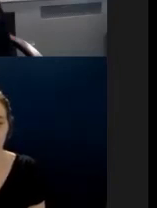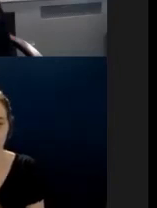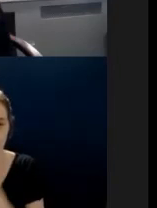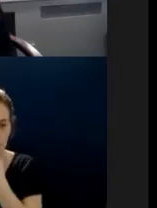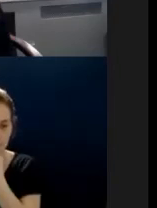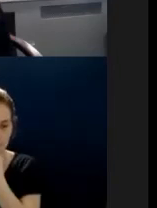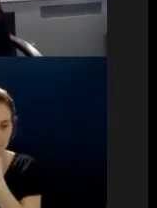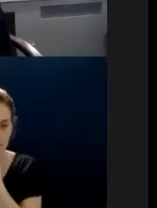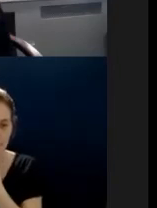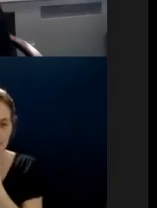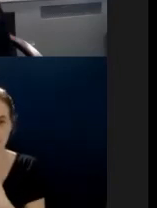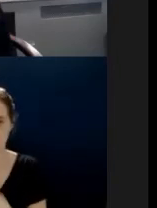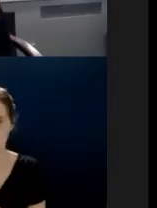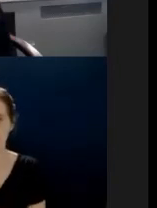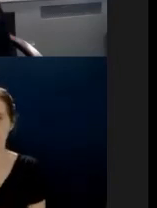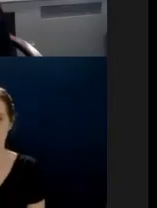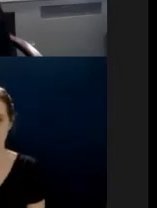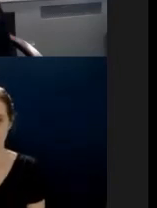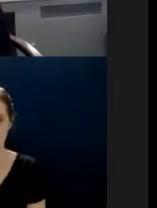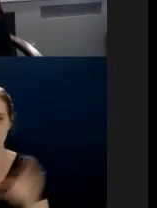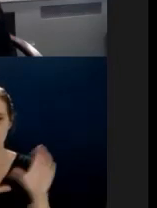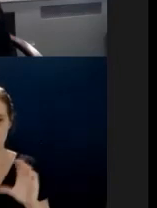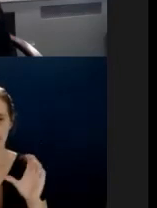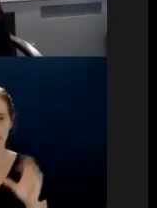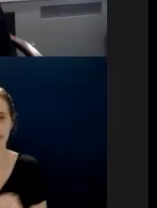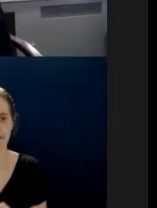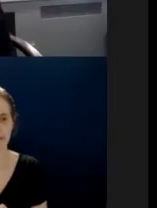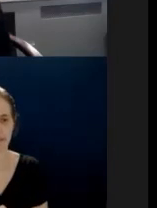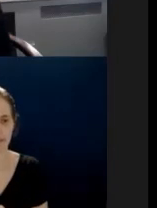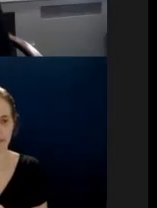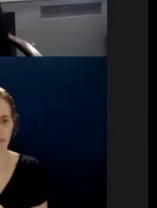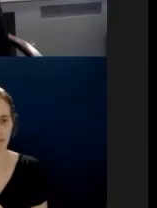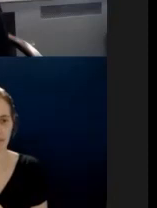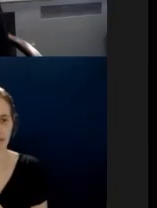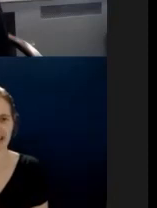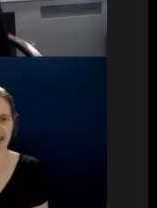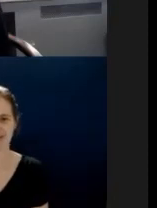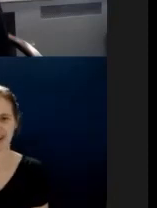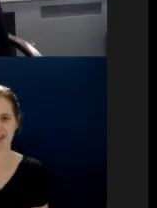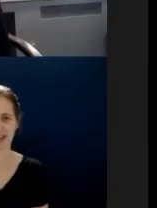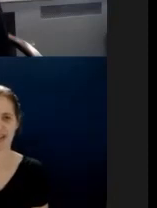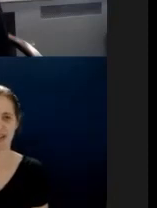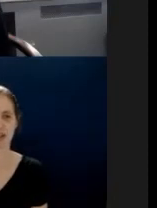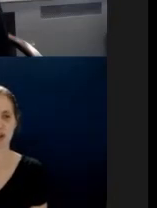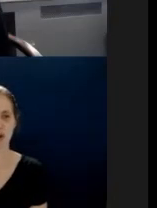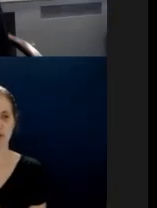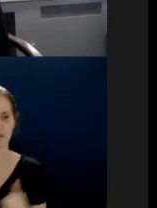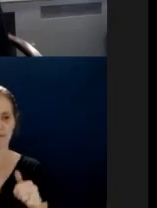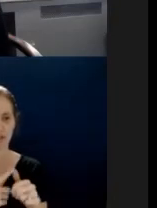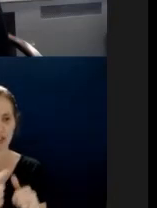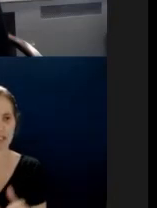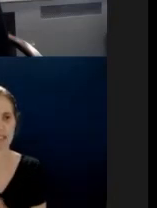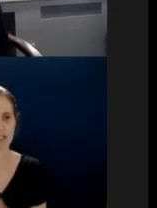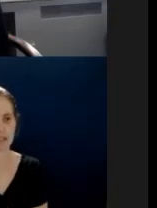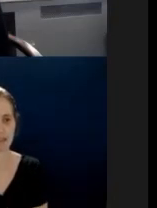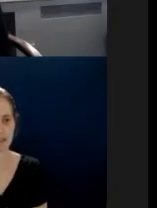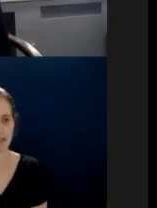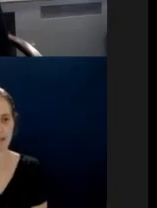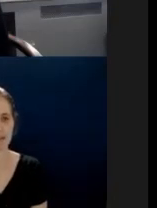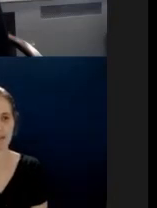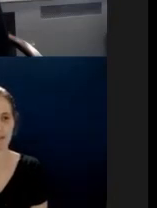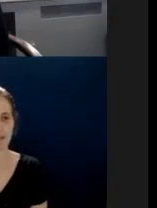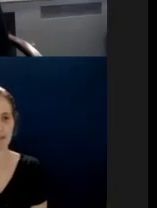Okay, we have a question in the chat, and Sue has raised their hand. So why don't Sue go first, and then we'll get the chat question.